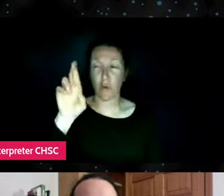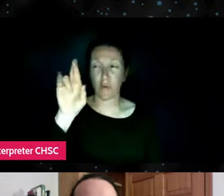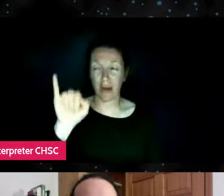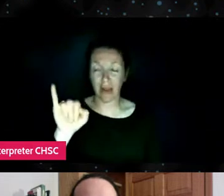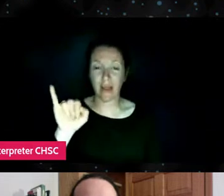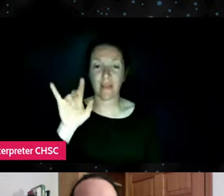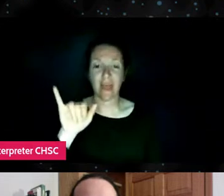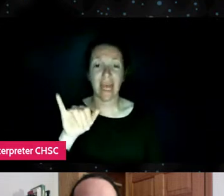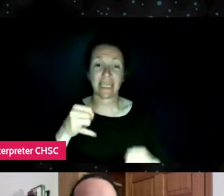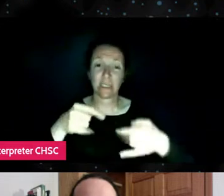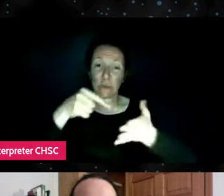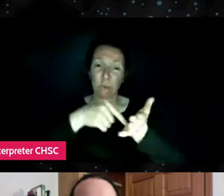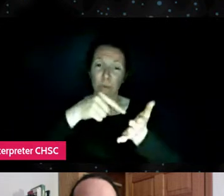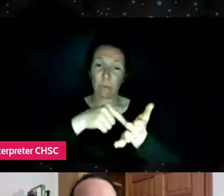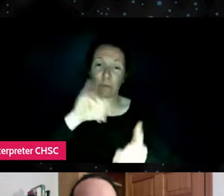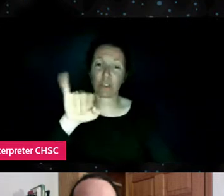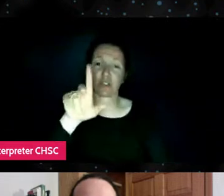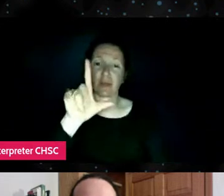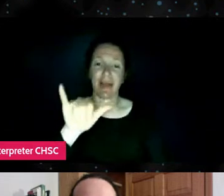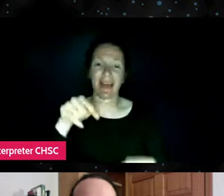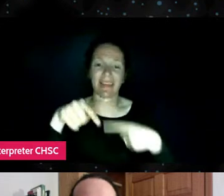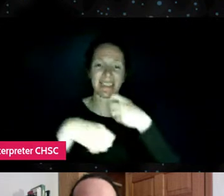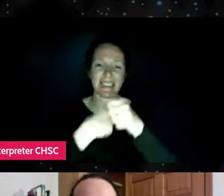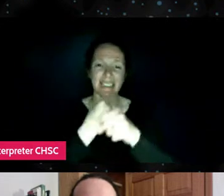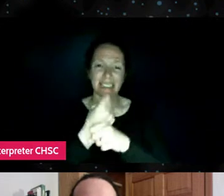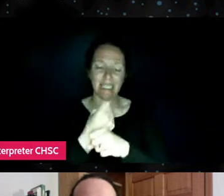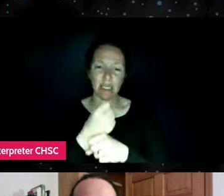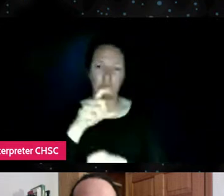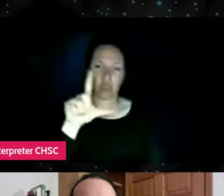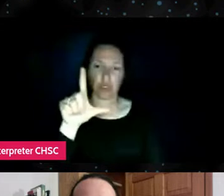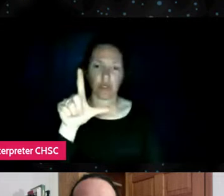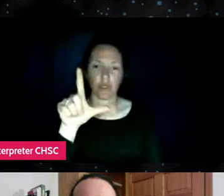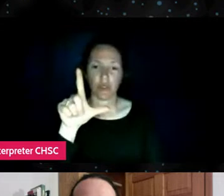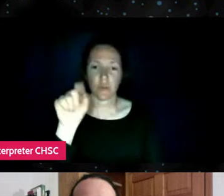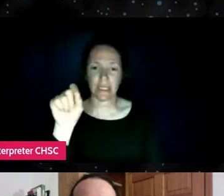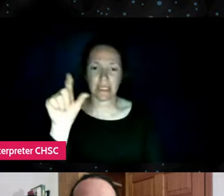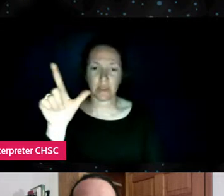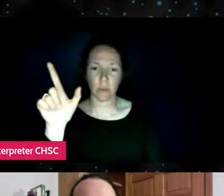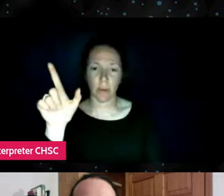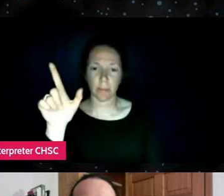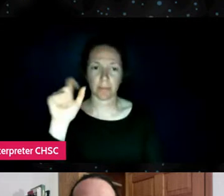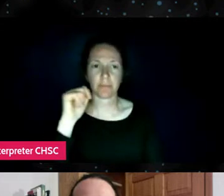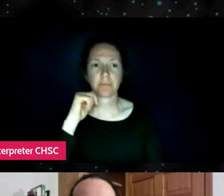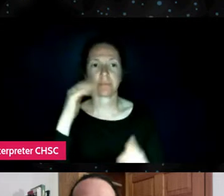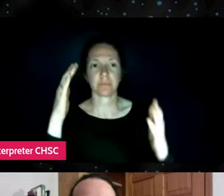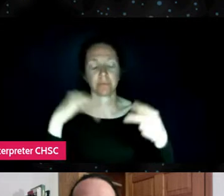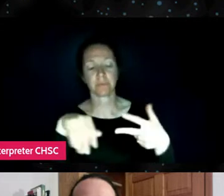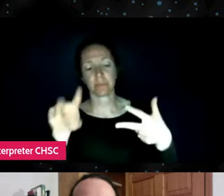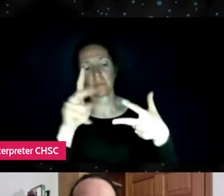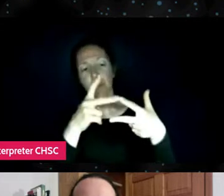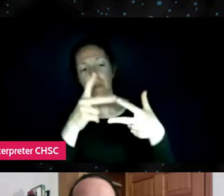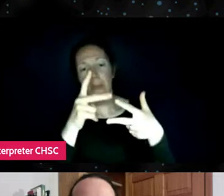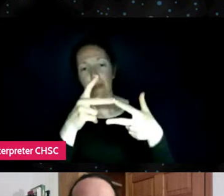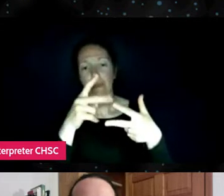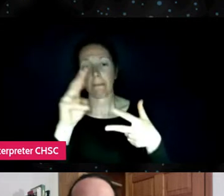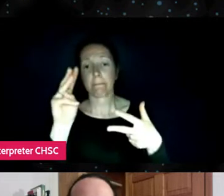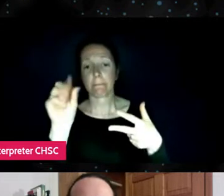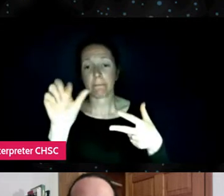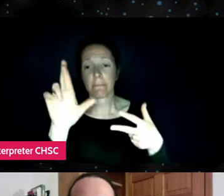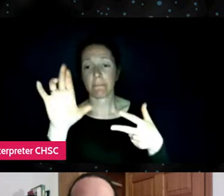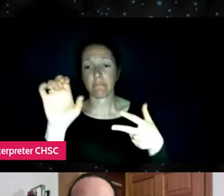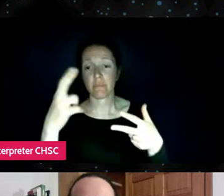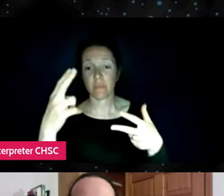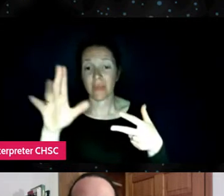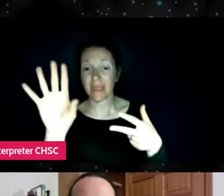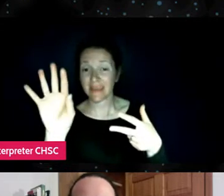this year, July 2021. The second avenue is on March 9,